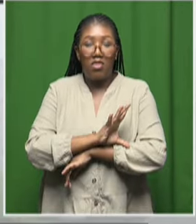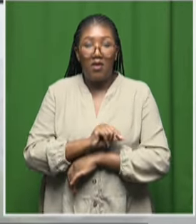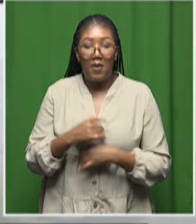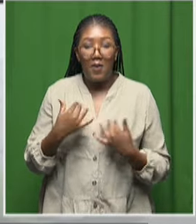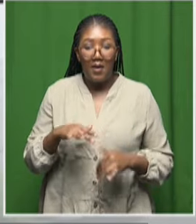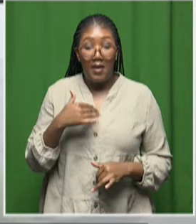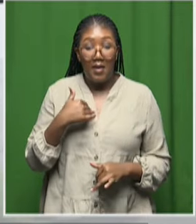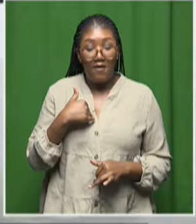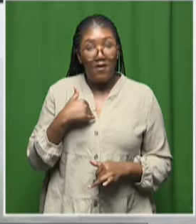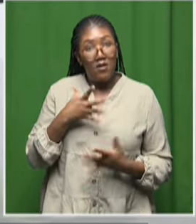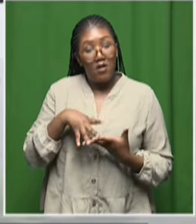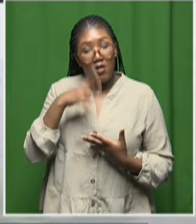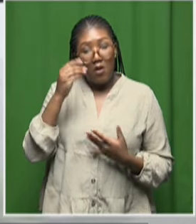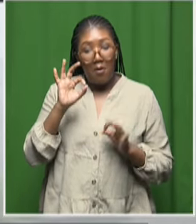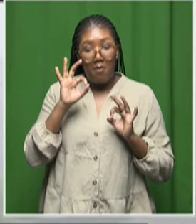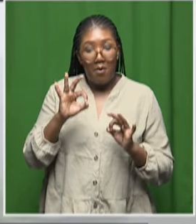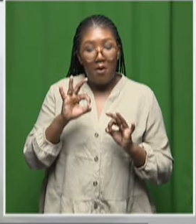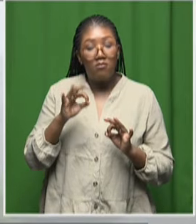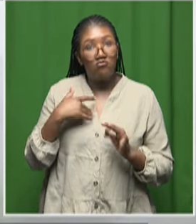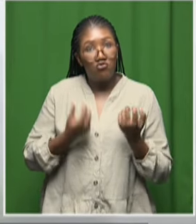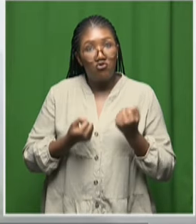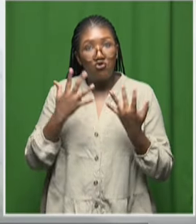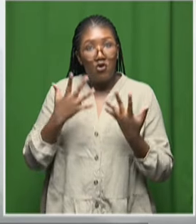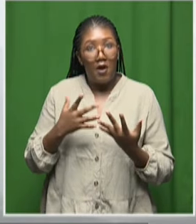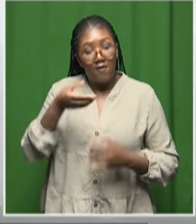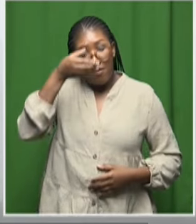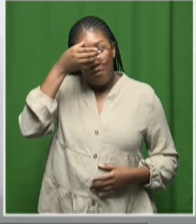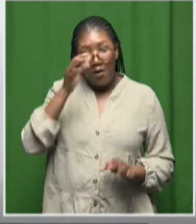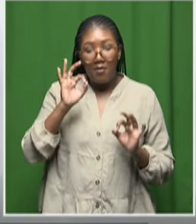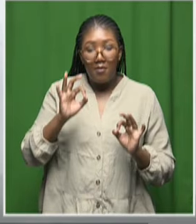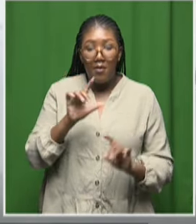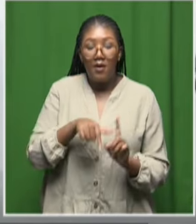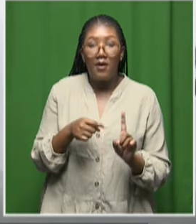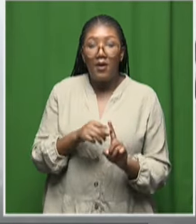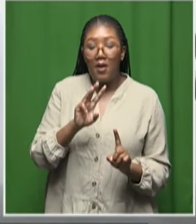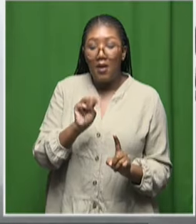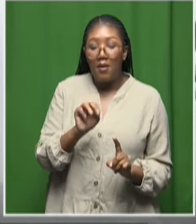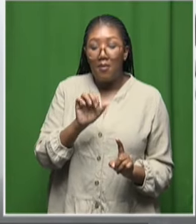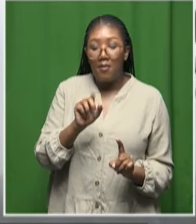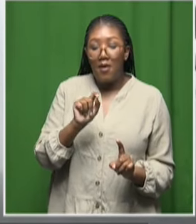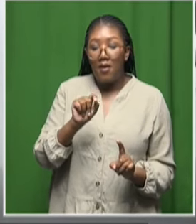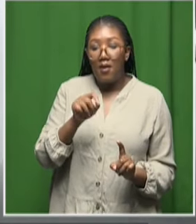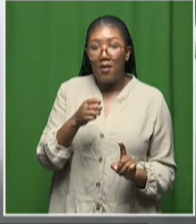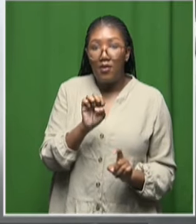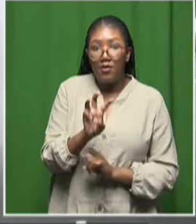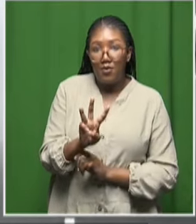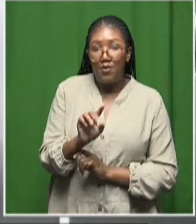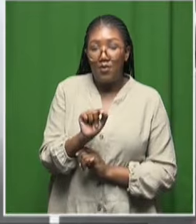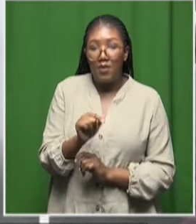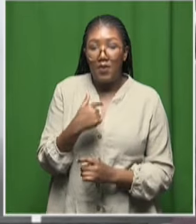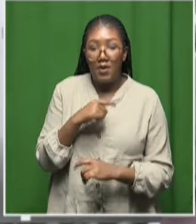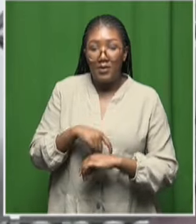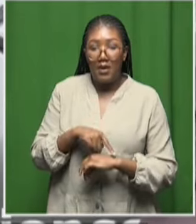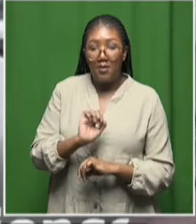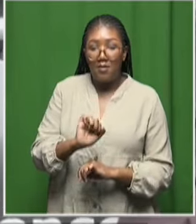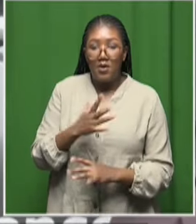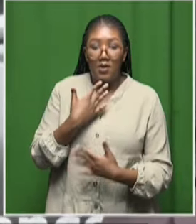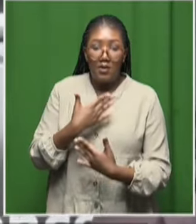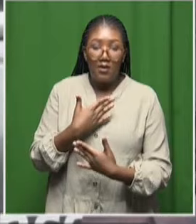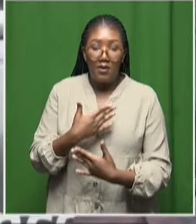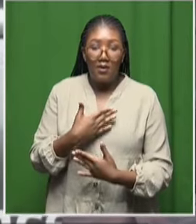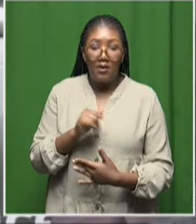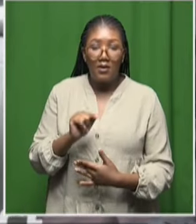by Matthew Pierce, who is a senior BMW driving instructor. Matthew, hello. Thank you so much for your time. First up, tell me, what